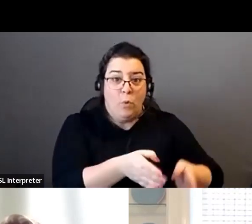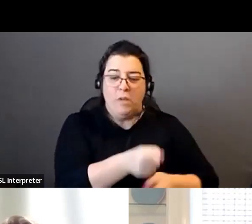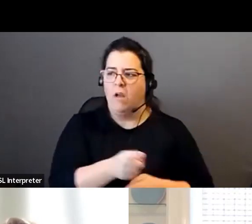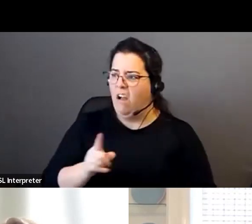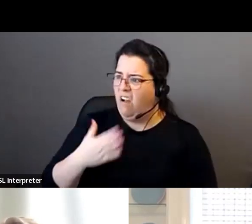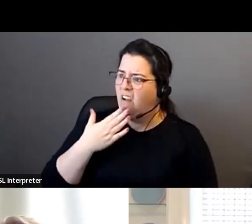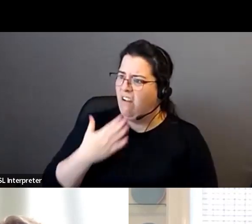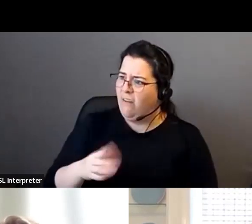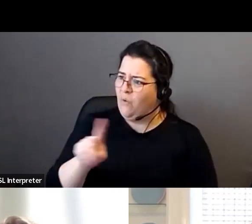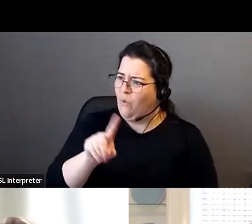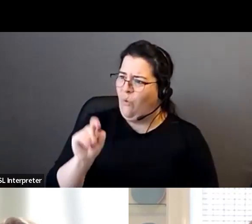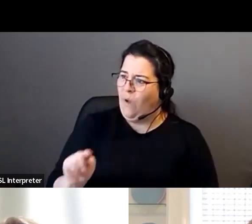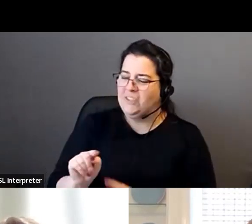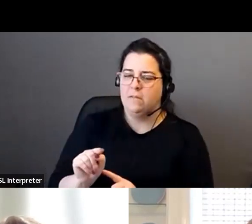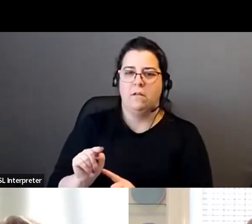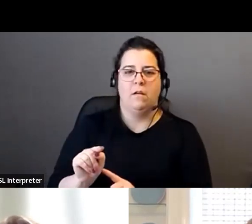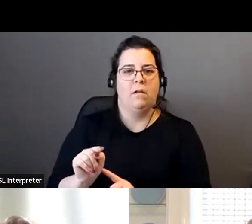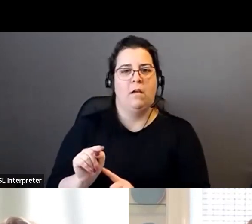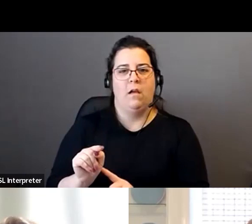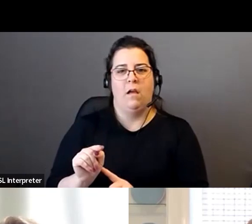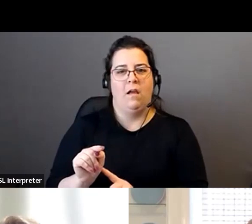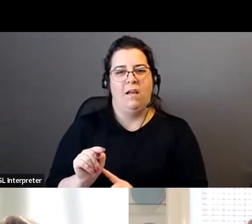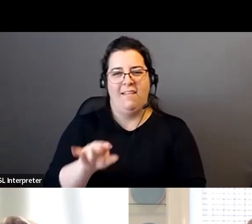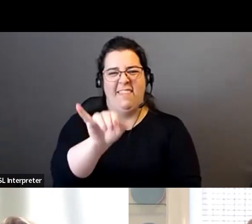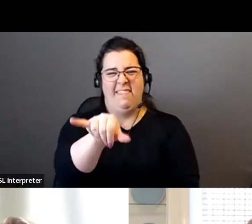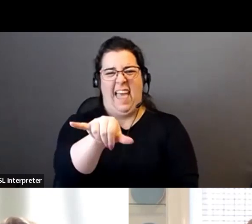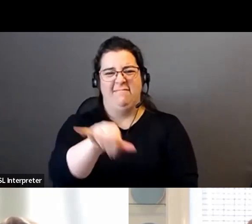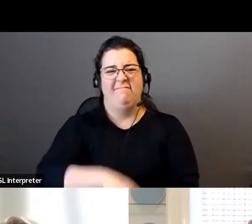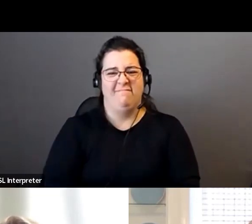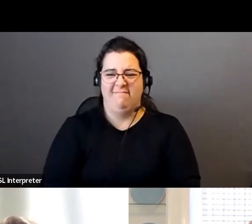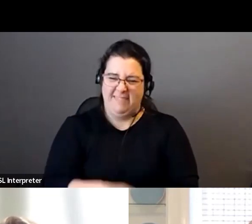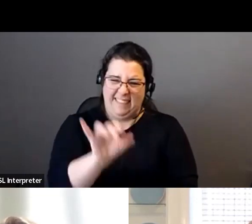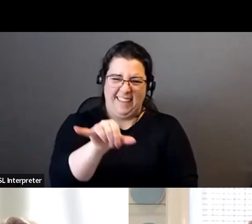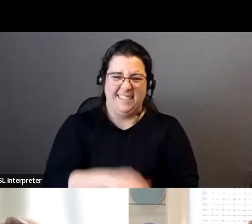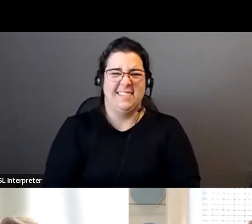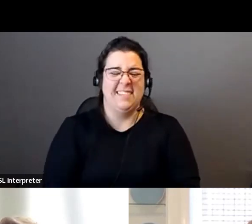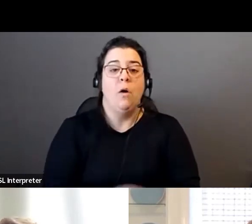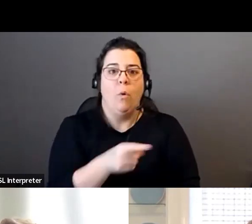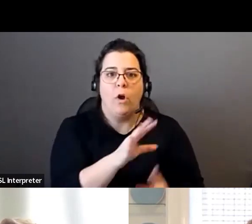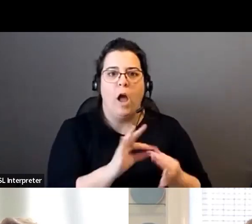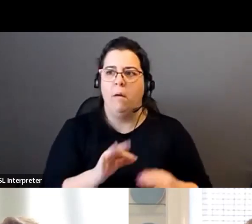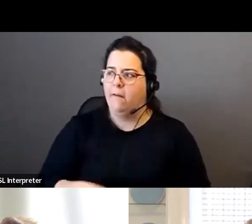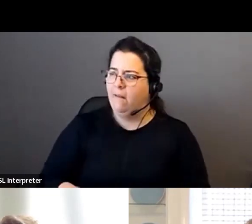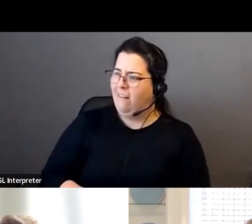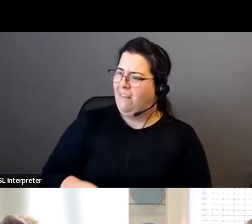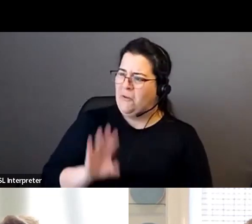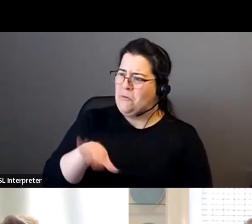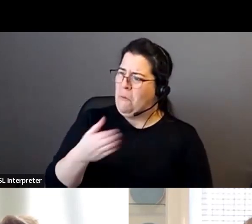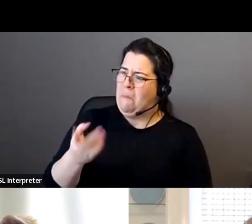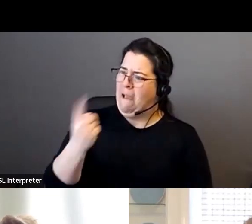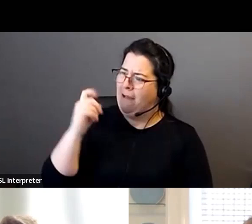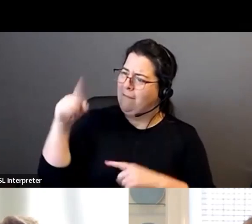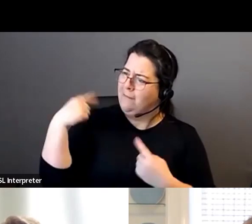question, you're on it. You're on it. Or they say, no one's ever asked me that before. You're on